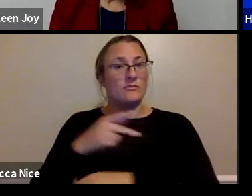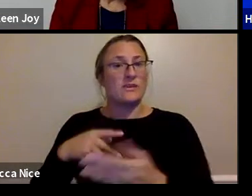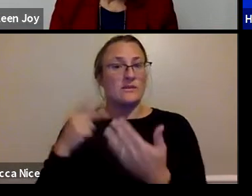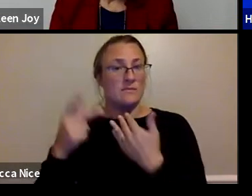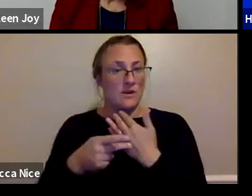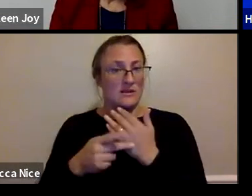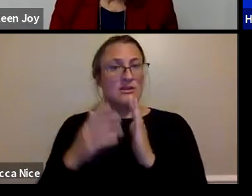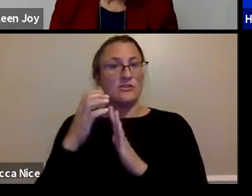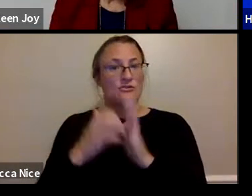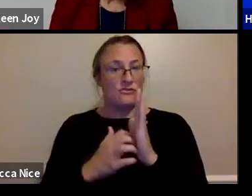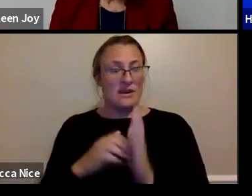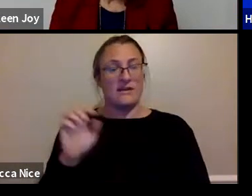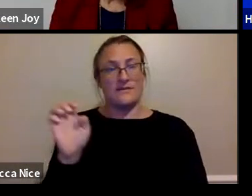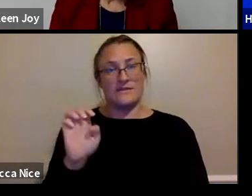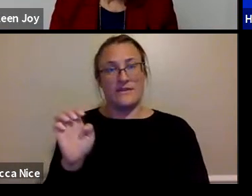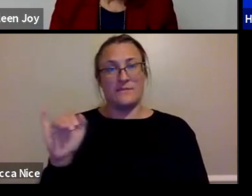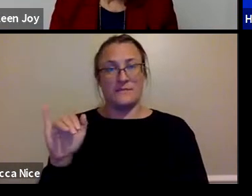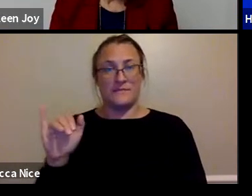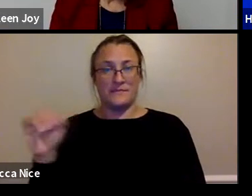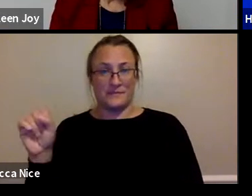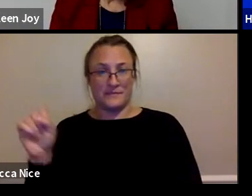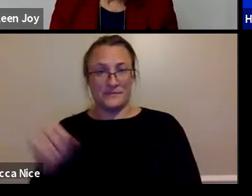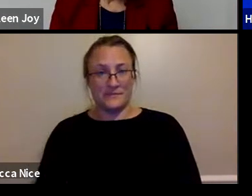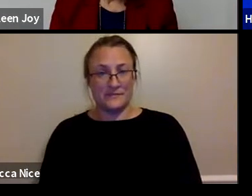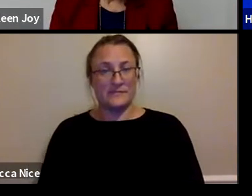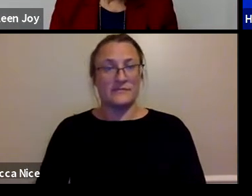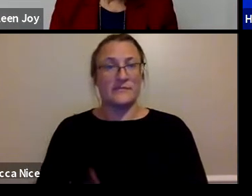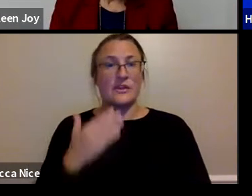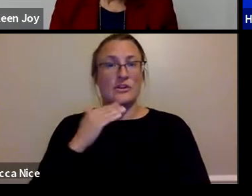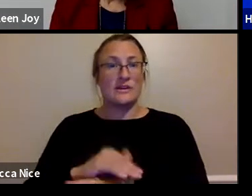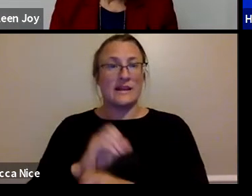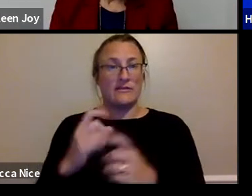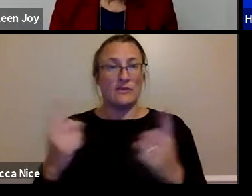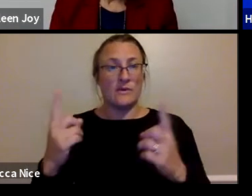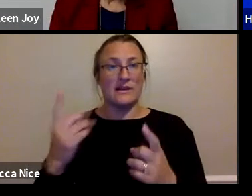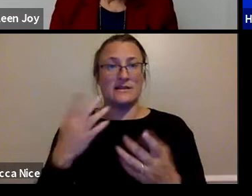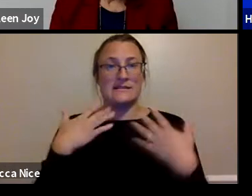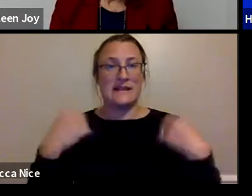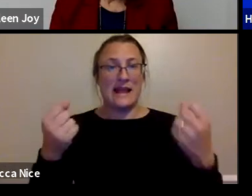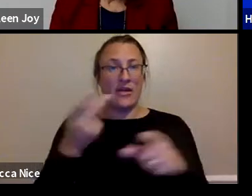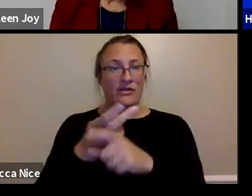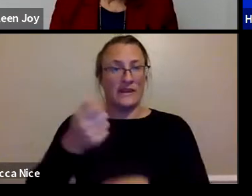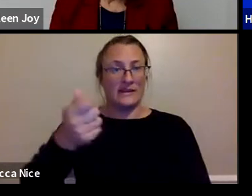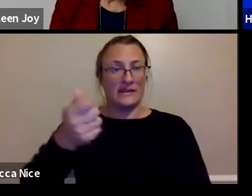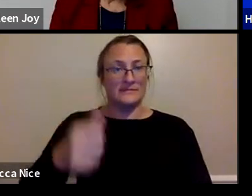Draft Environmental Impact Statement. Good night, everyone. Stay healthy.